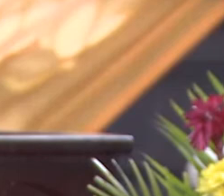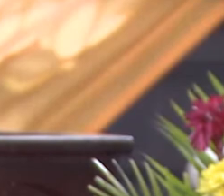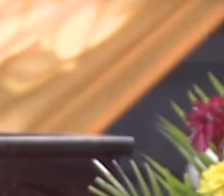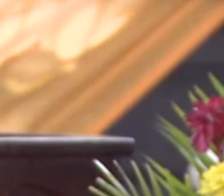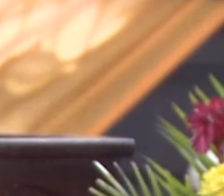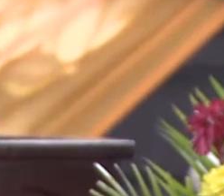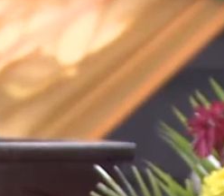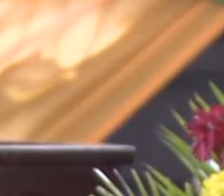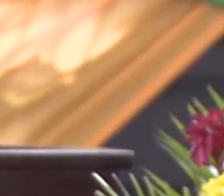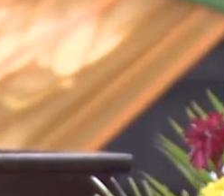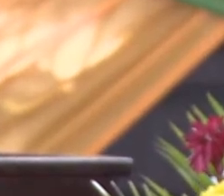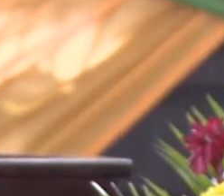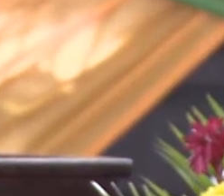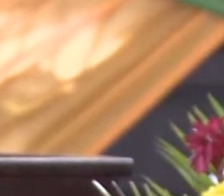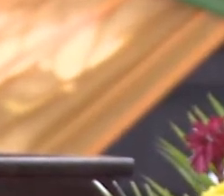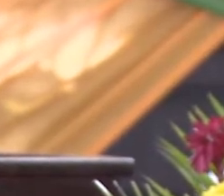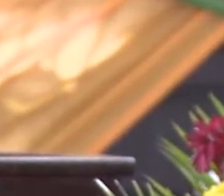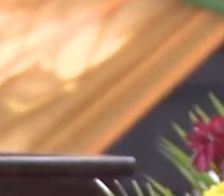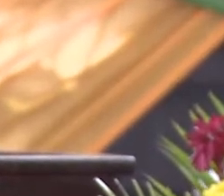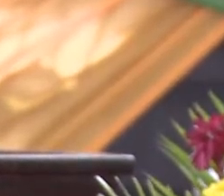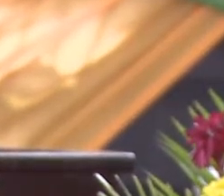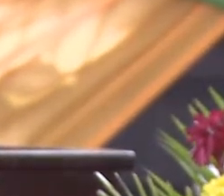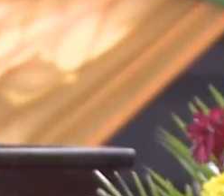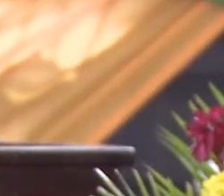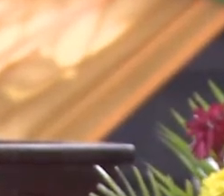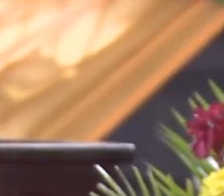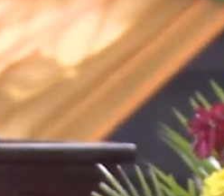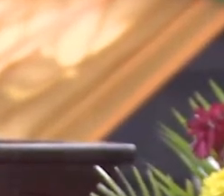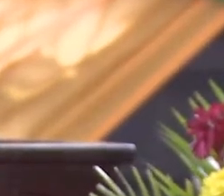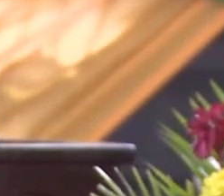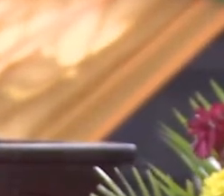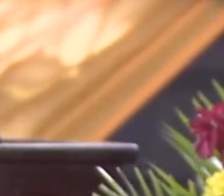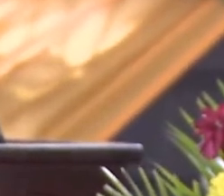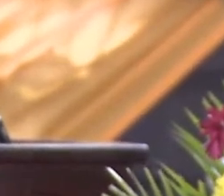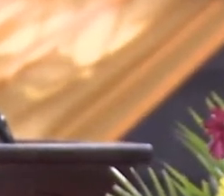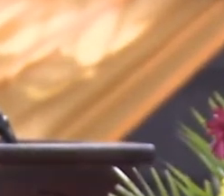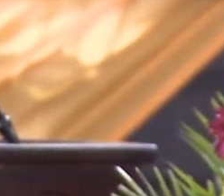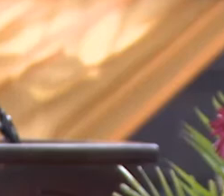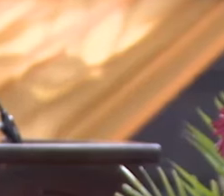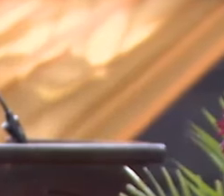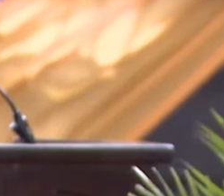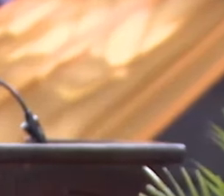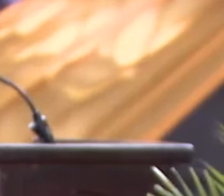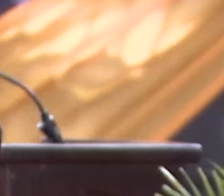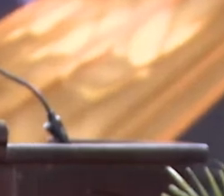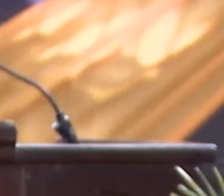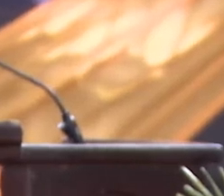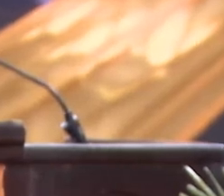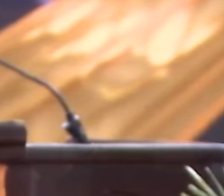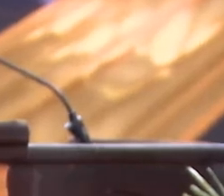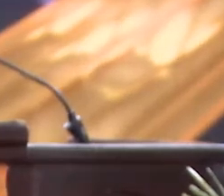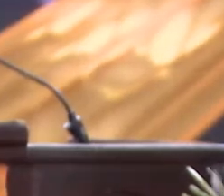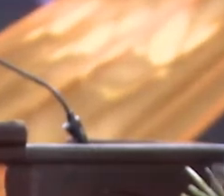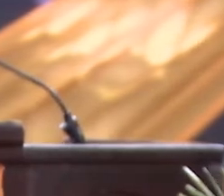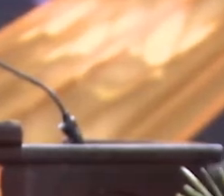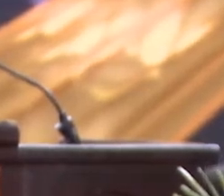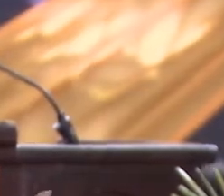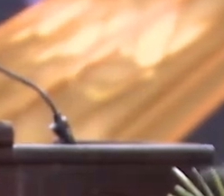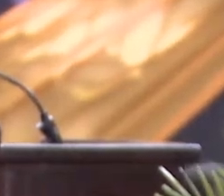supply. And though I be cast down in pain and shame,